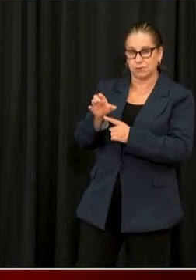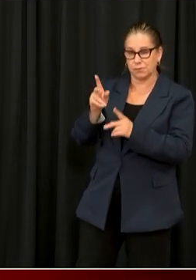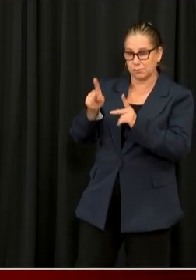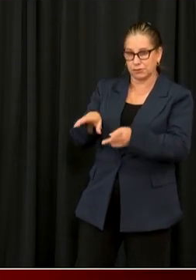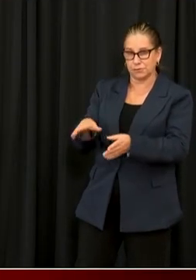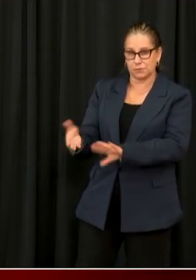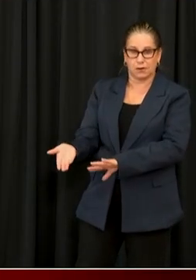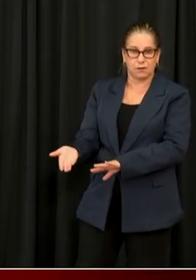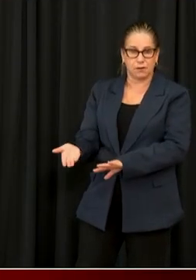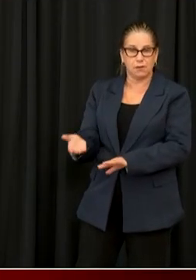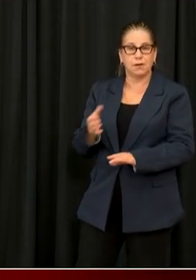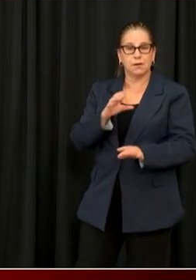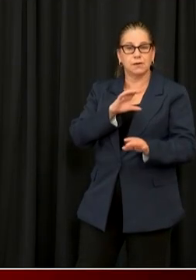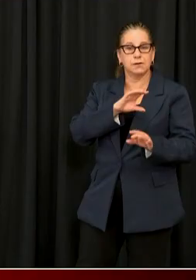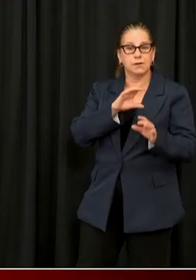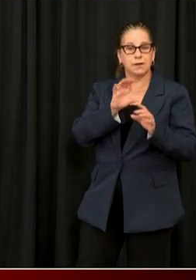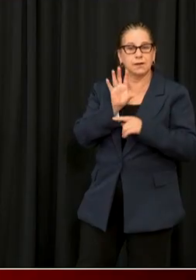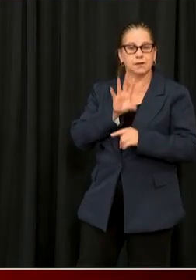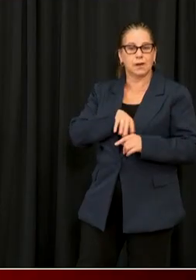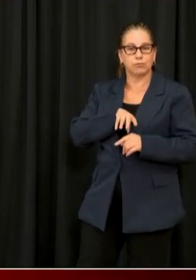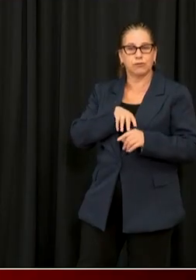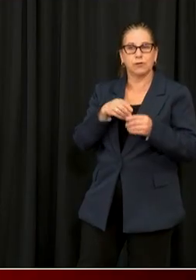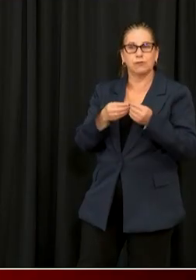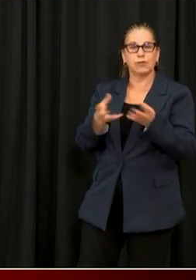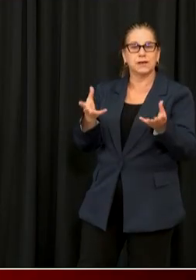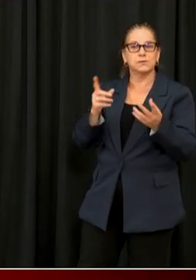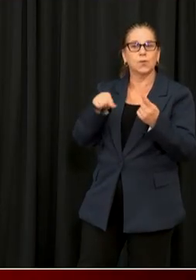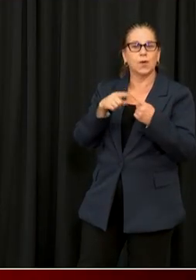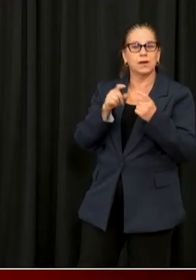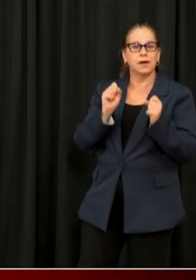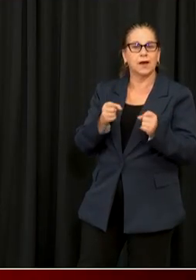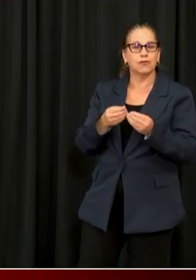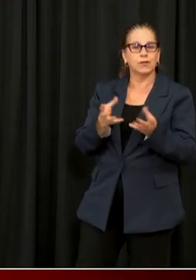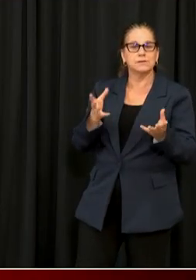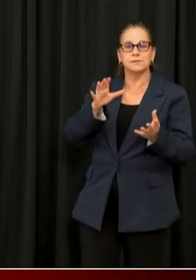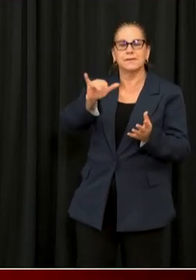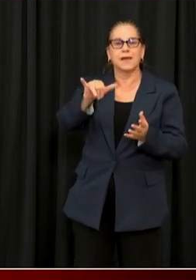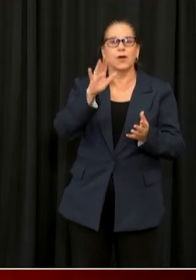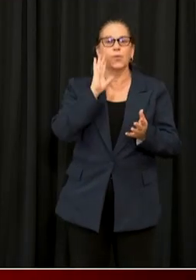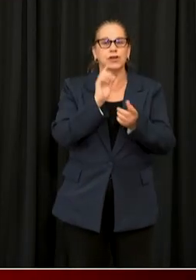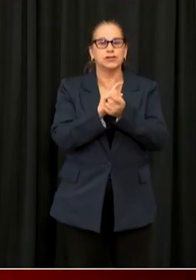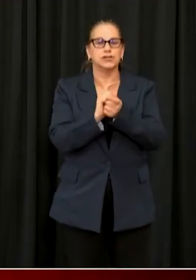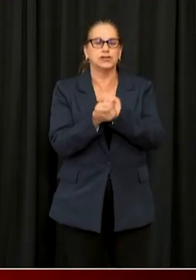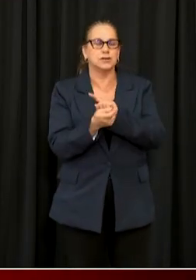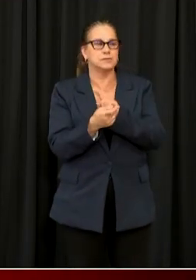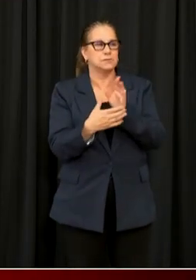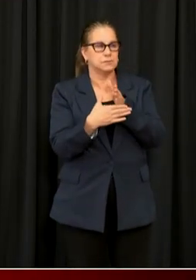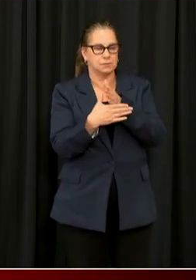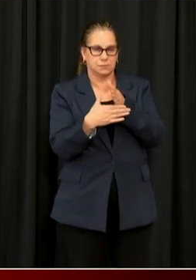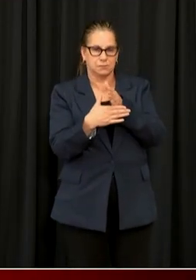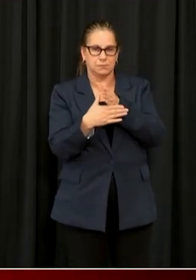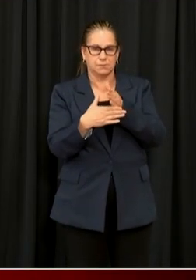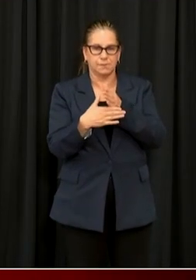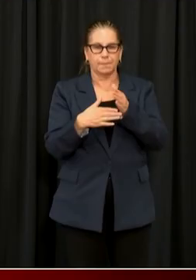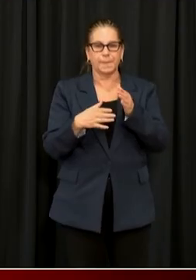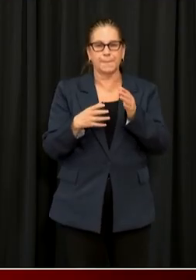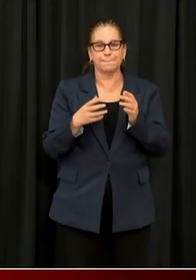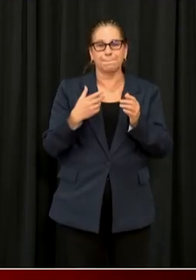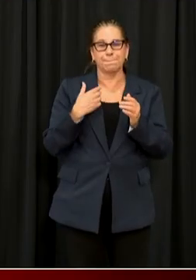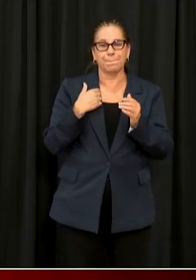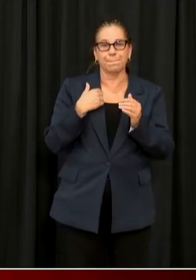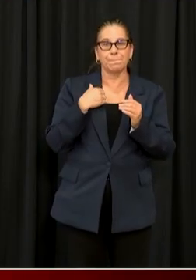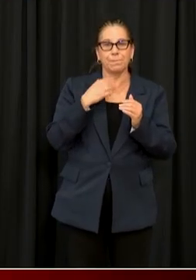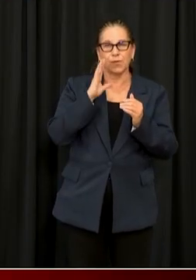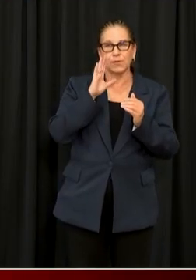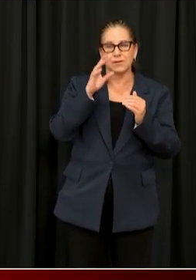released. I think this may change the time frame, and again, you're testing my memory, because